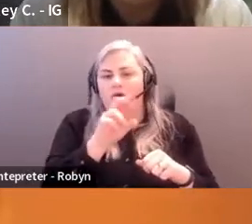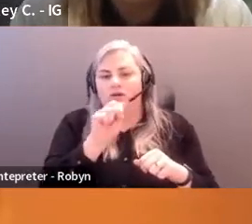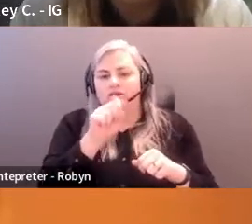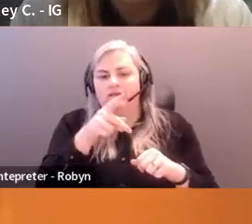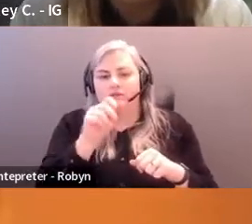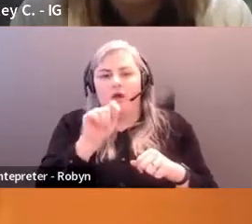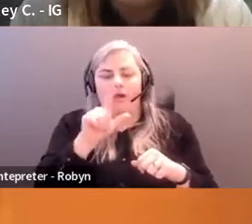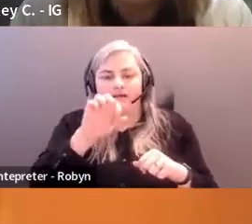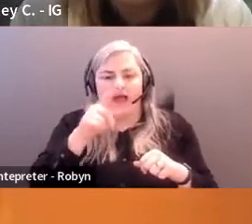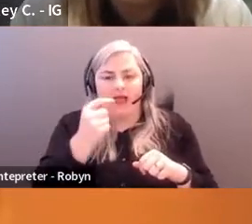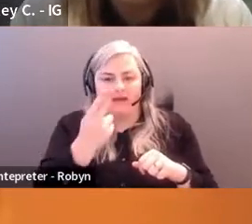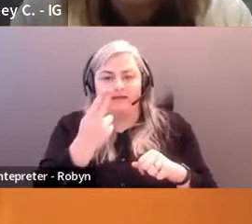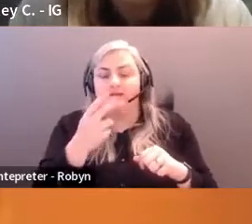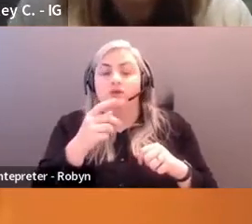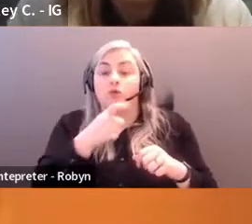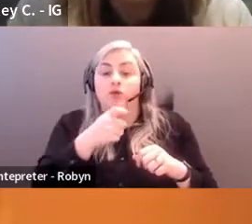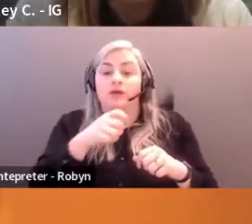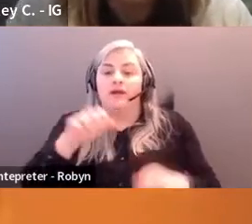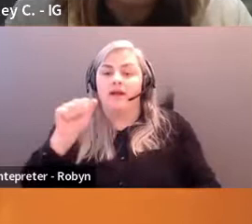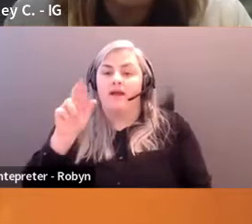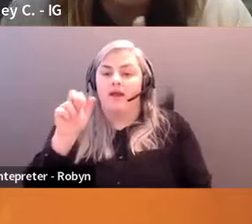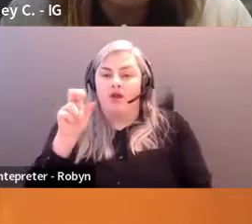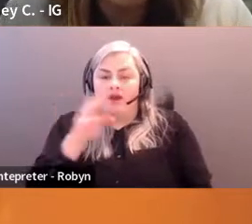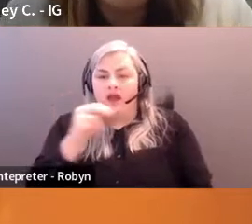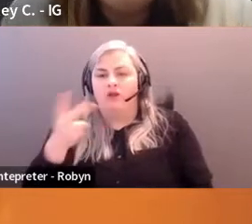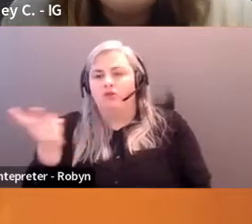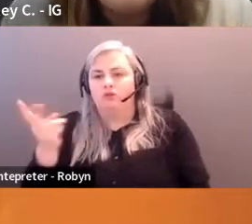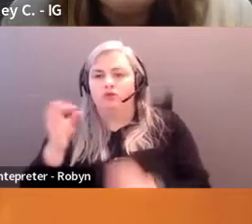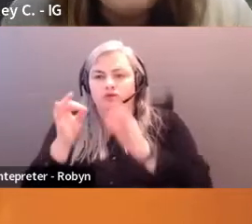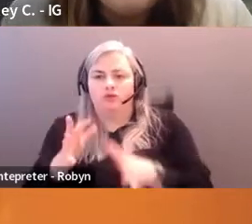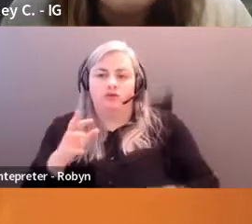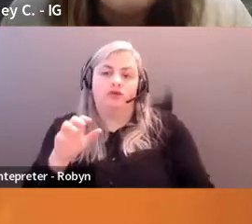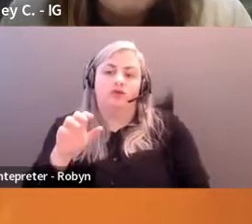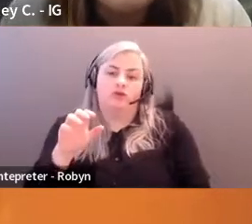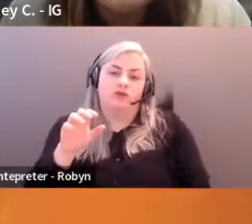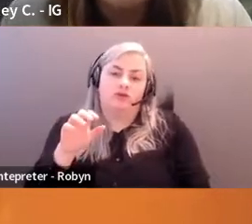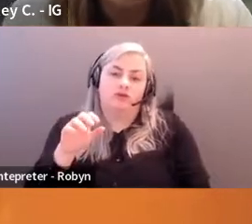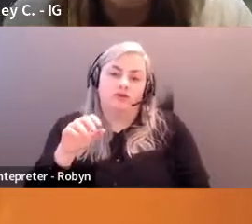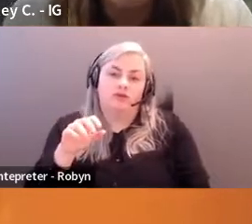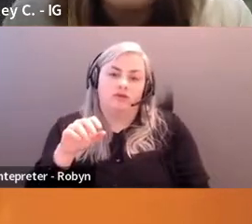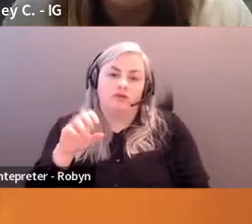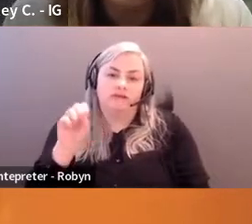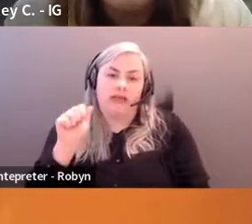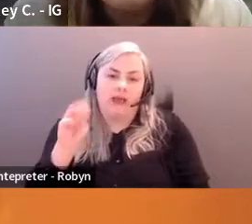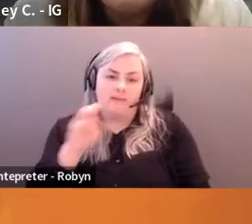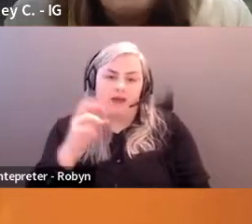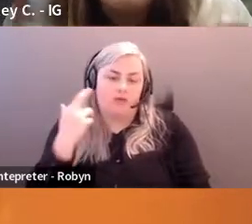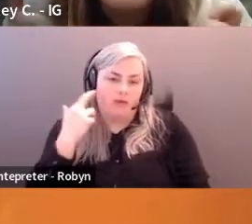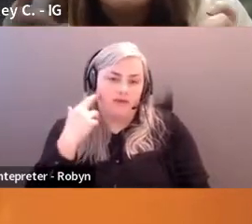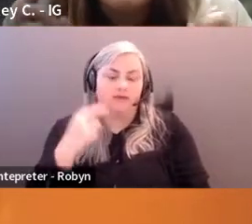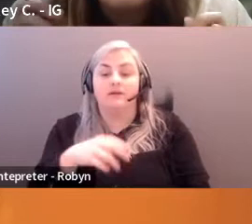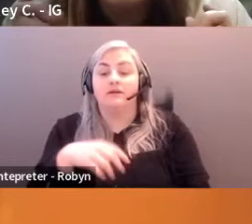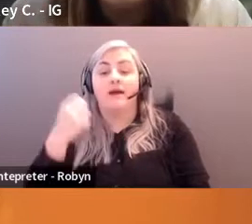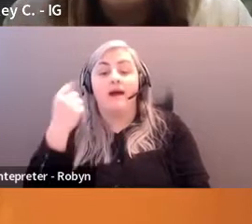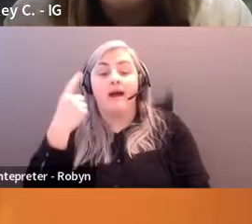Samantha and Robin, to the top of your gallery. In addition, anyone in today's session can access the Zoom closed caption function